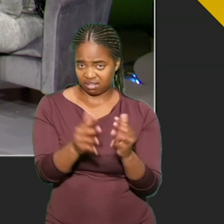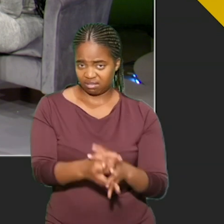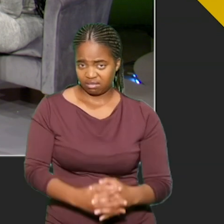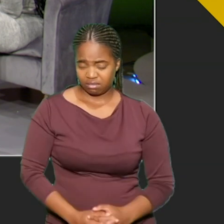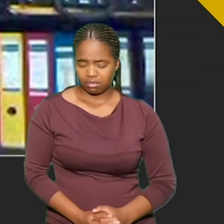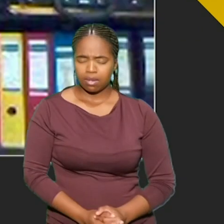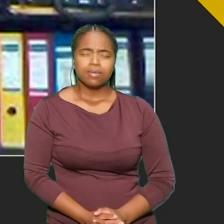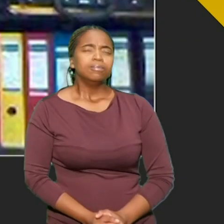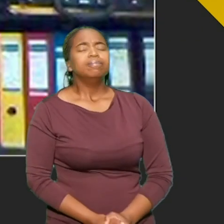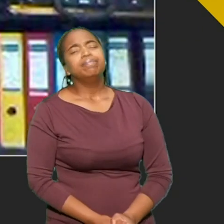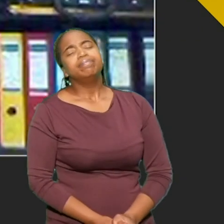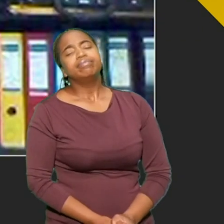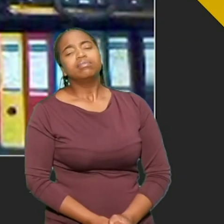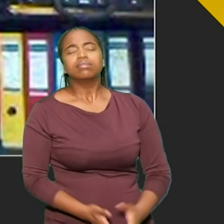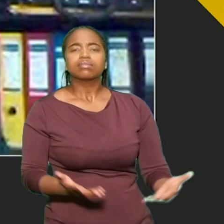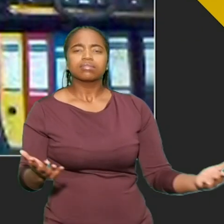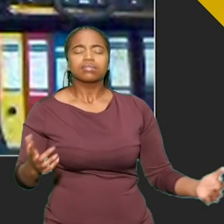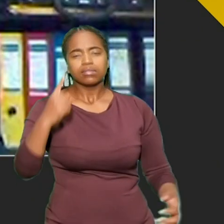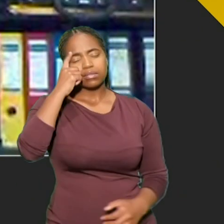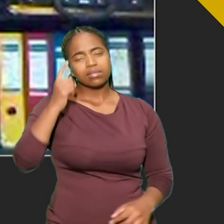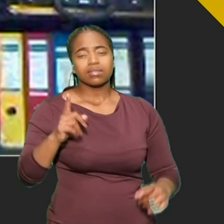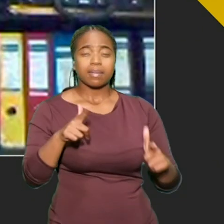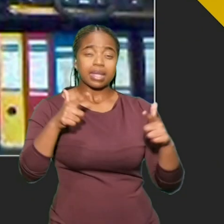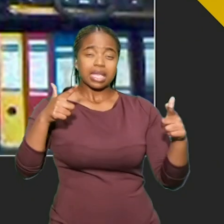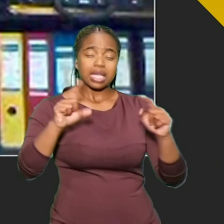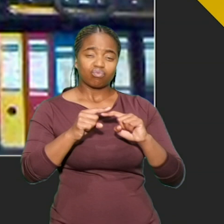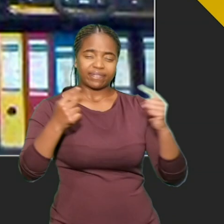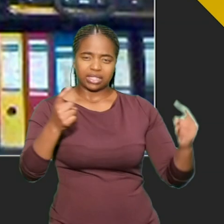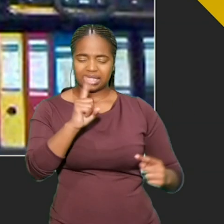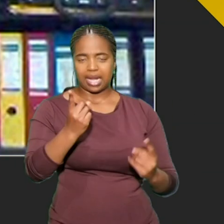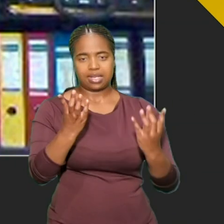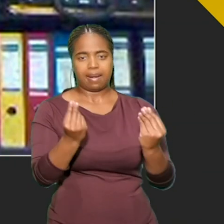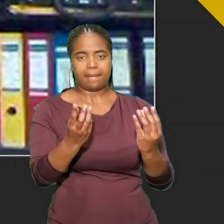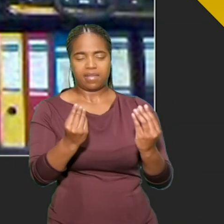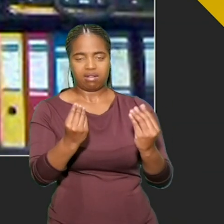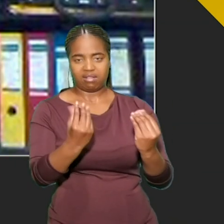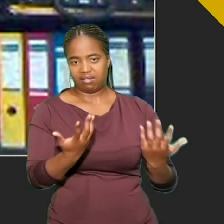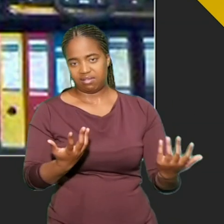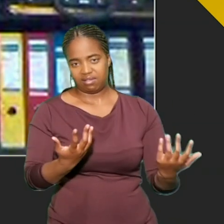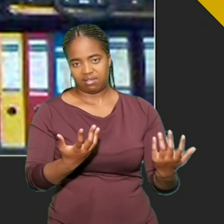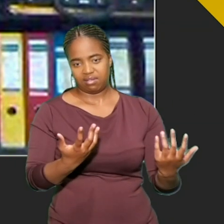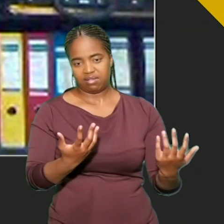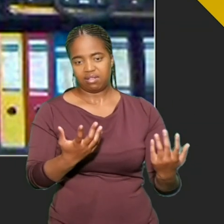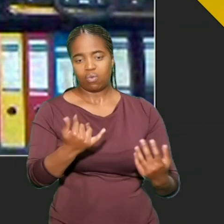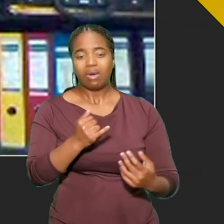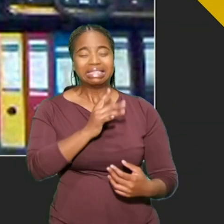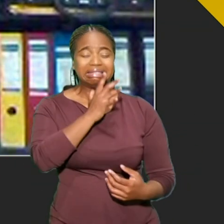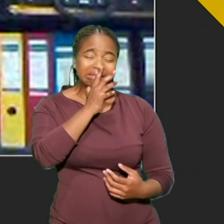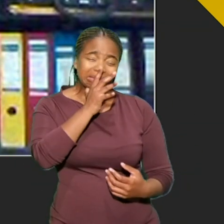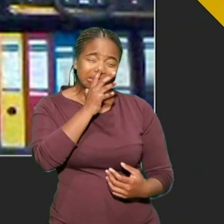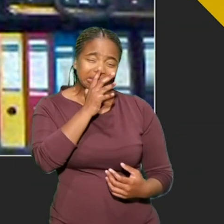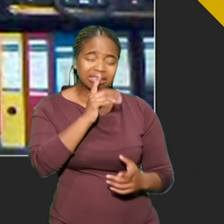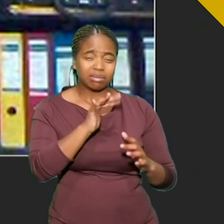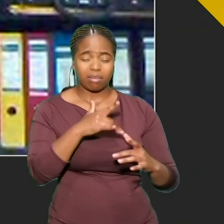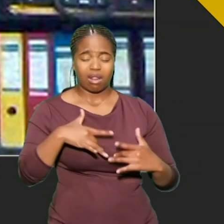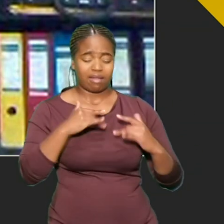Look, the big difference here are in the numbers. If you look at the populations of townships, it